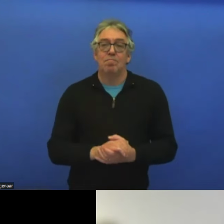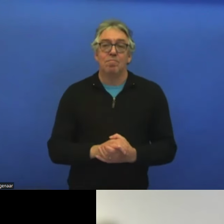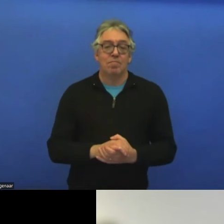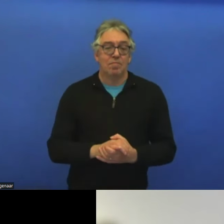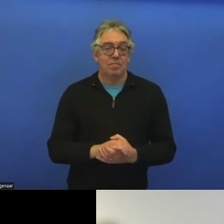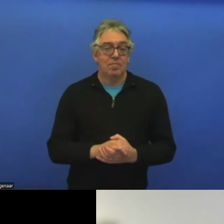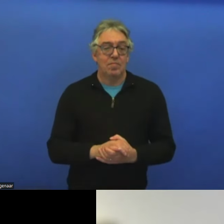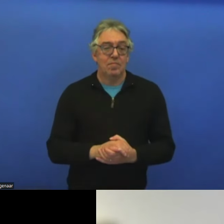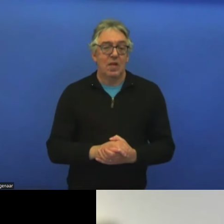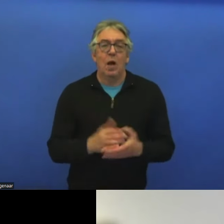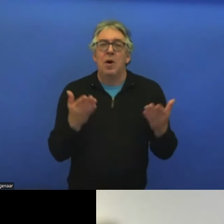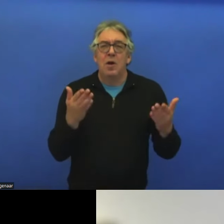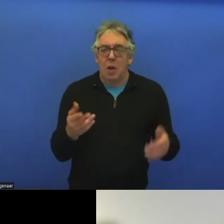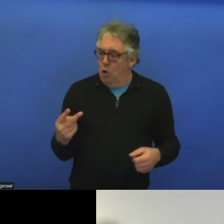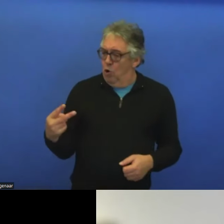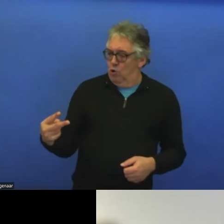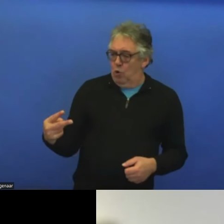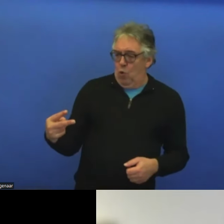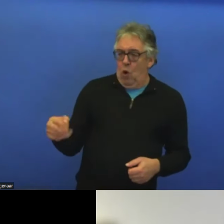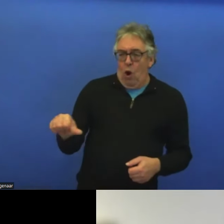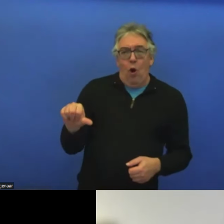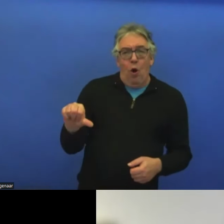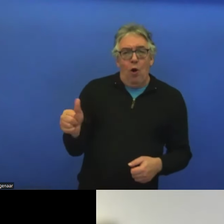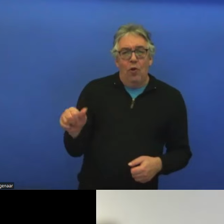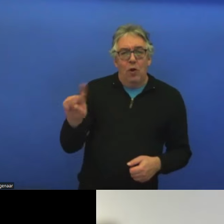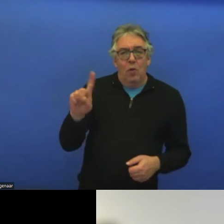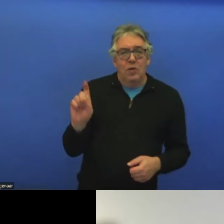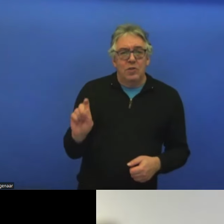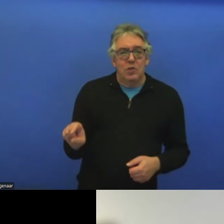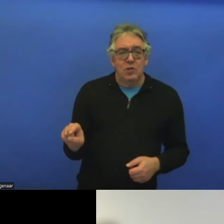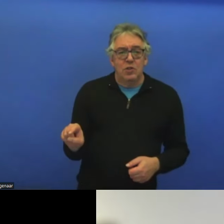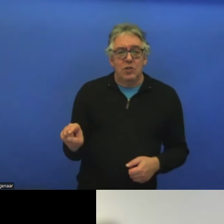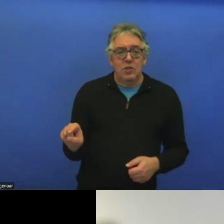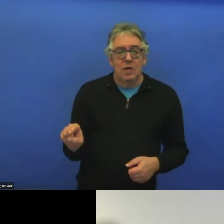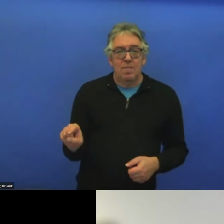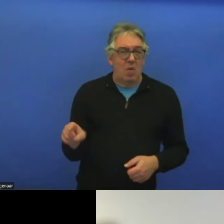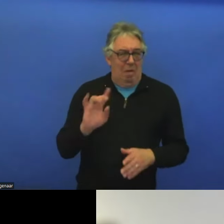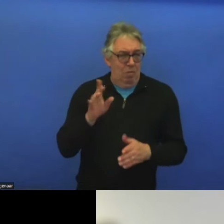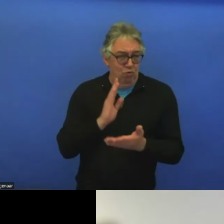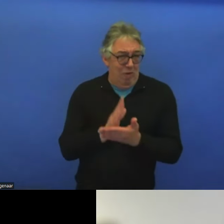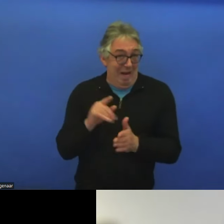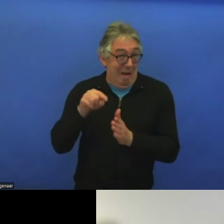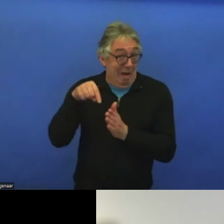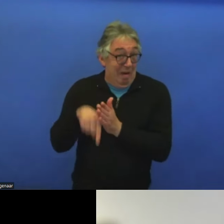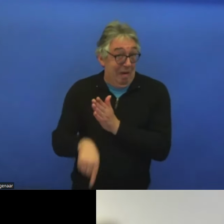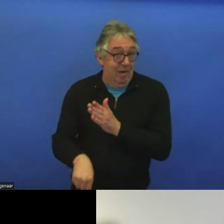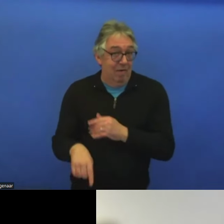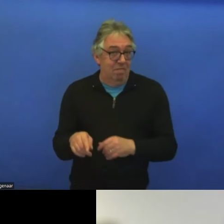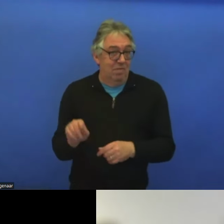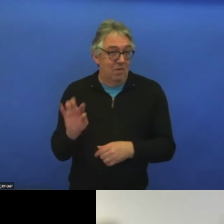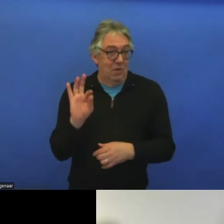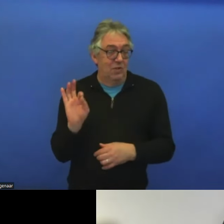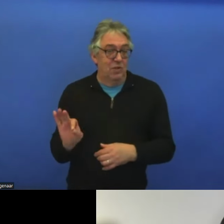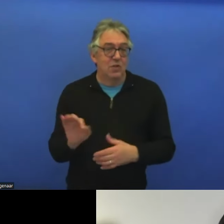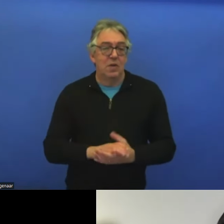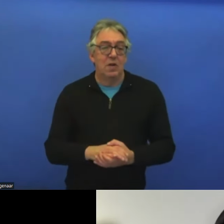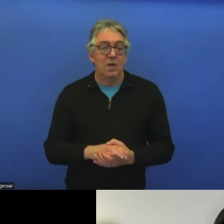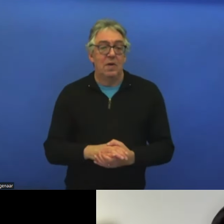are have been shared with some level of detail in terms of risks